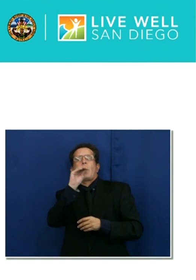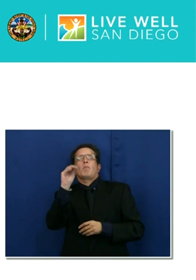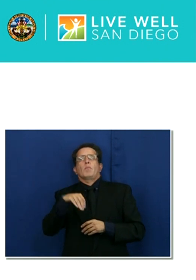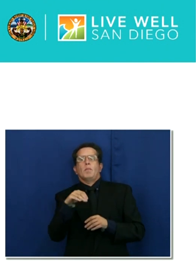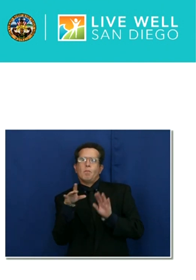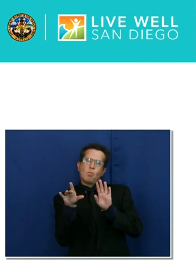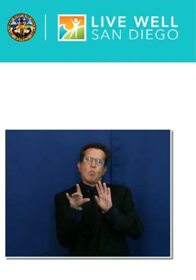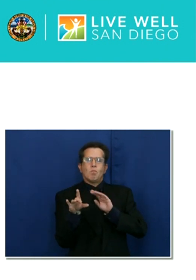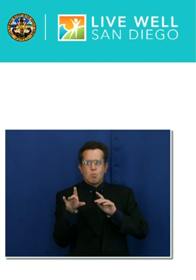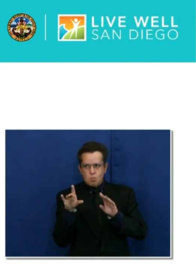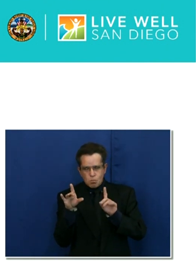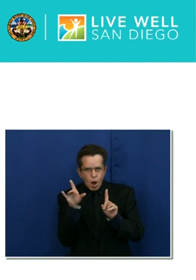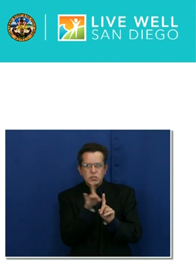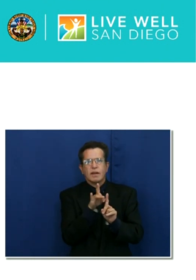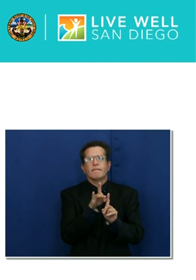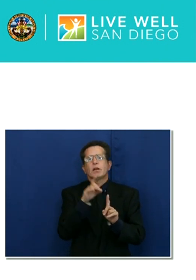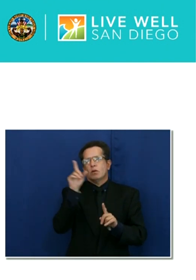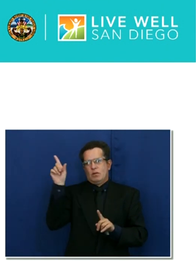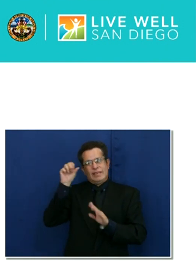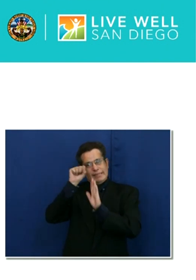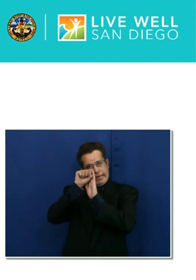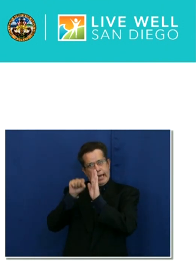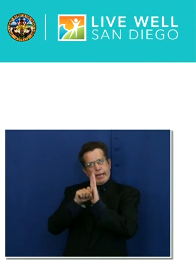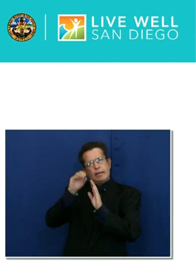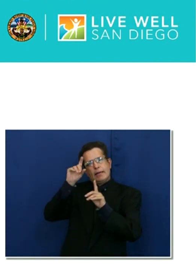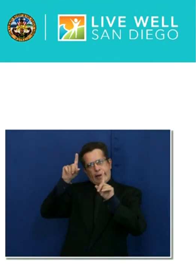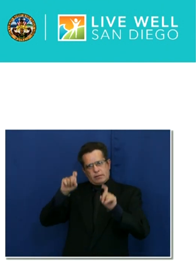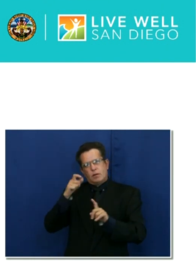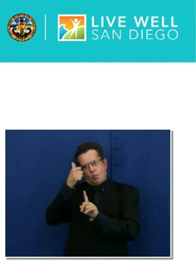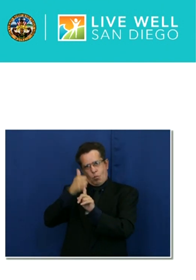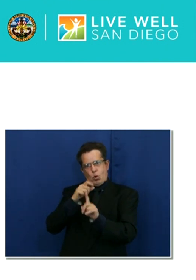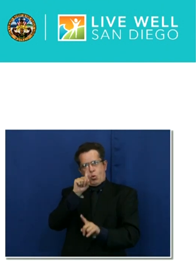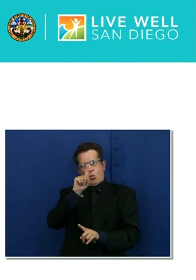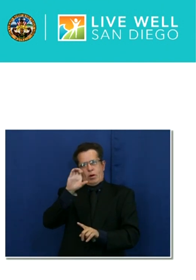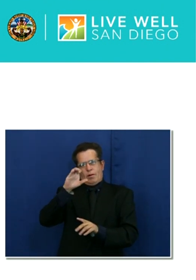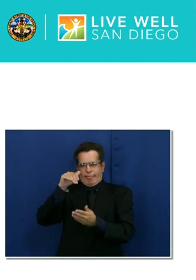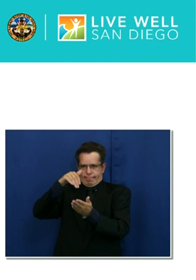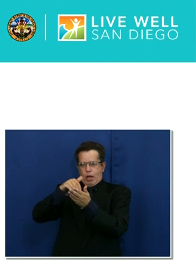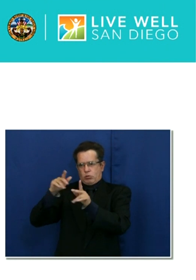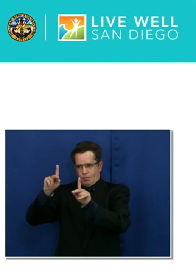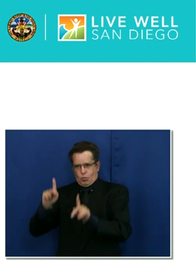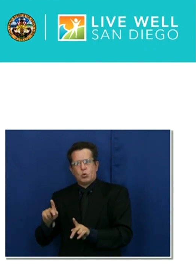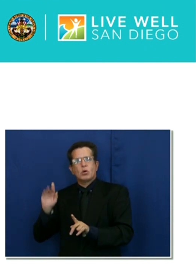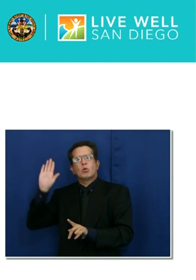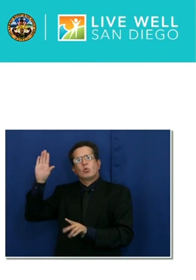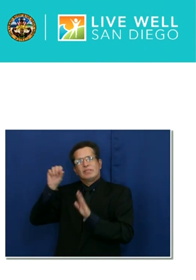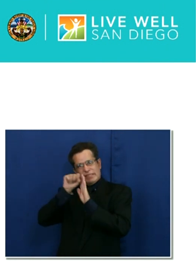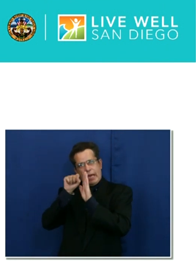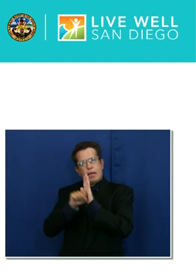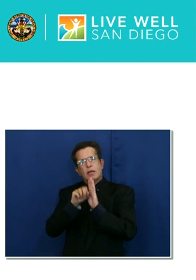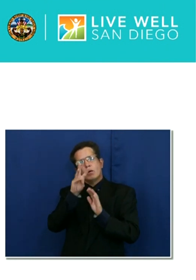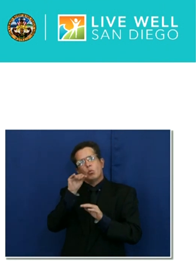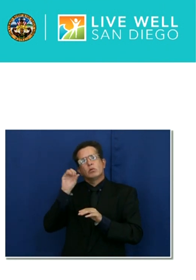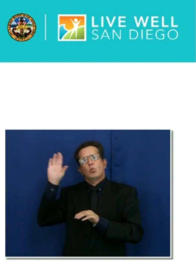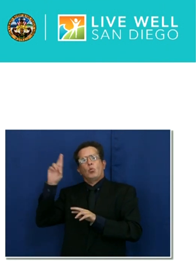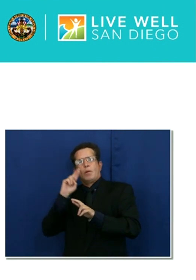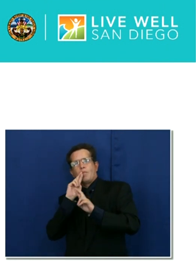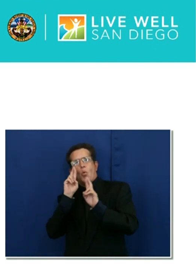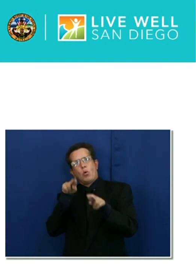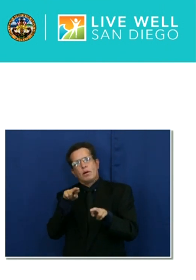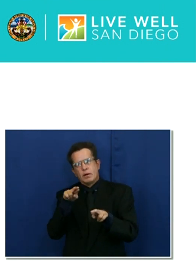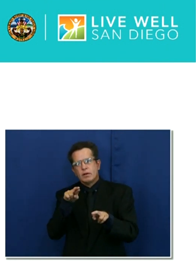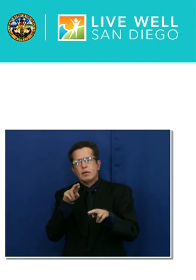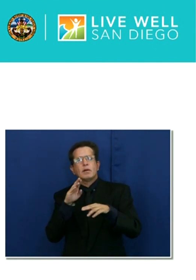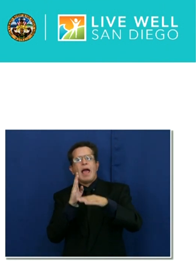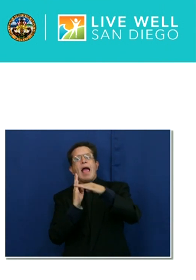the state's testing rate. The state's testing rate per 100,000 population has previously been reported as an